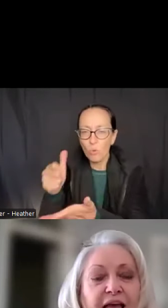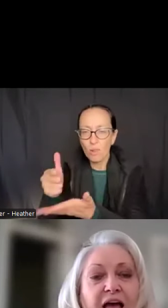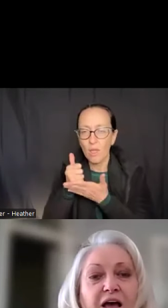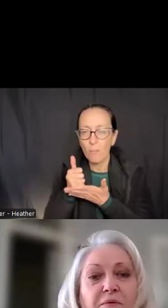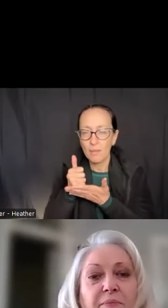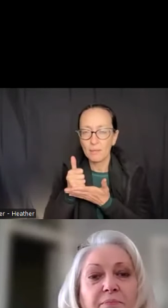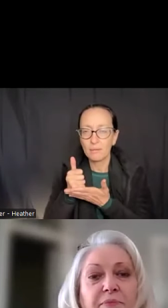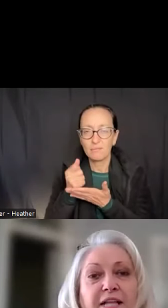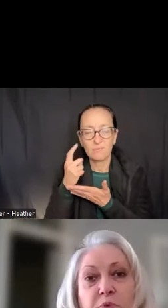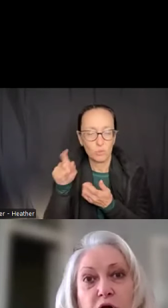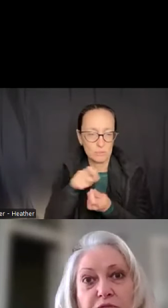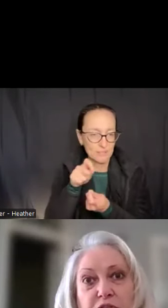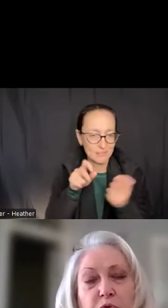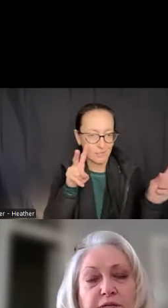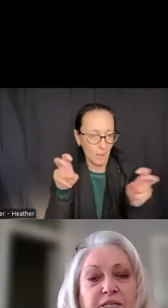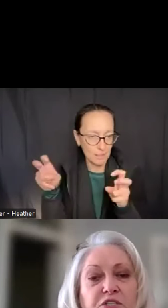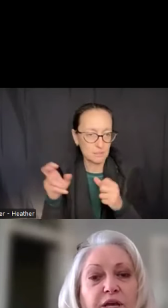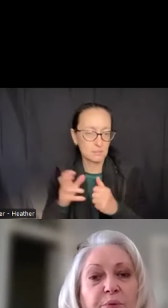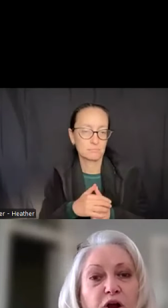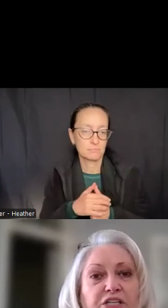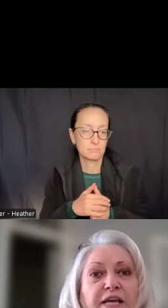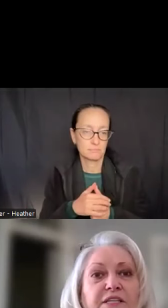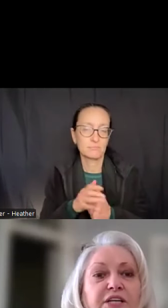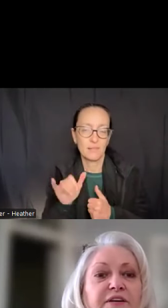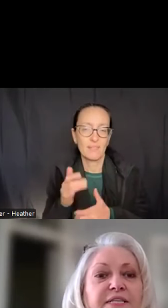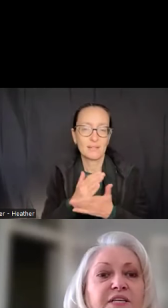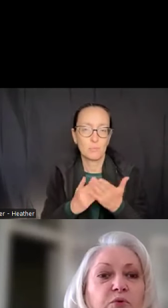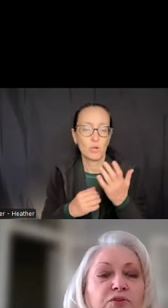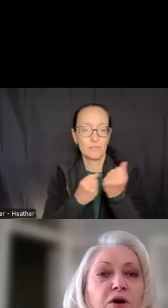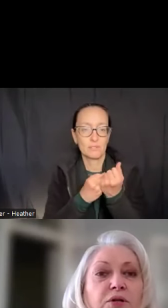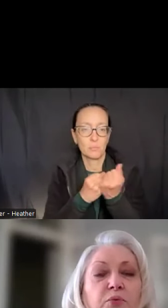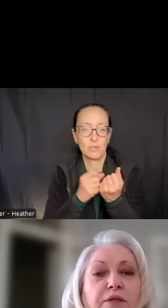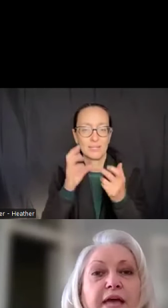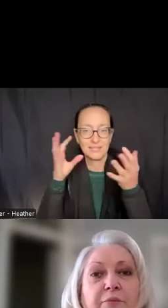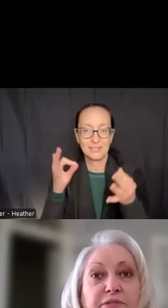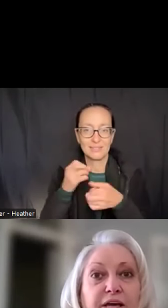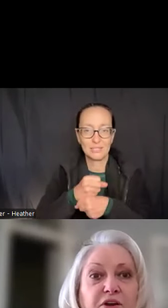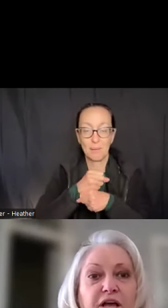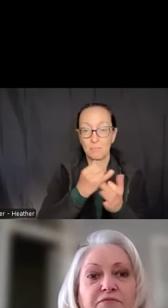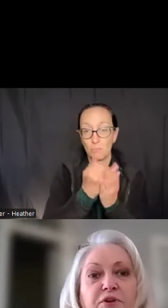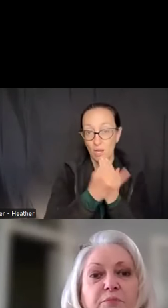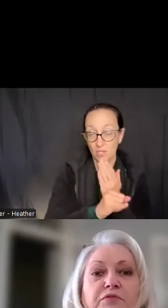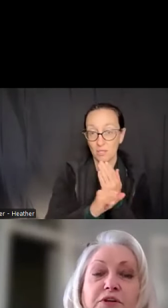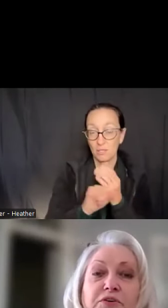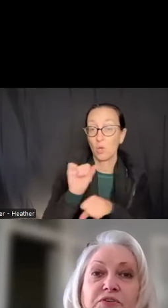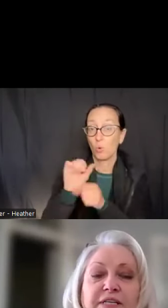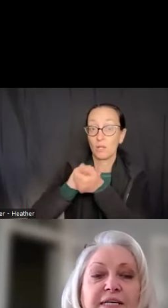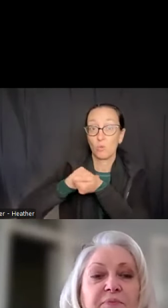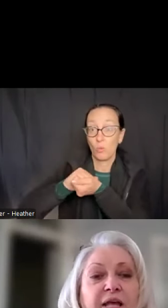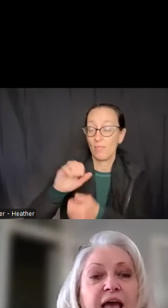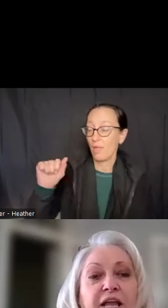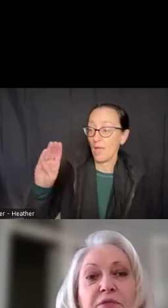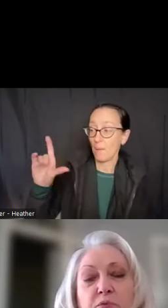topics. That's part of the supported decision-making project that DRSC has worked on with Able, South Carolina for a number of